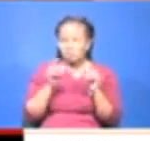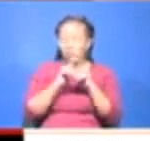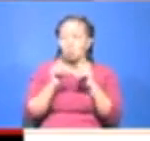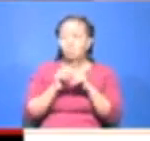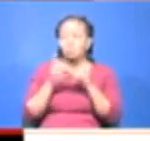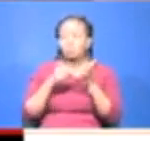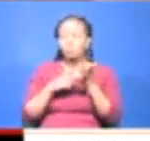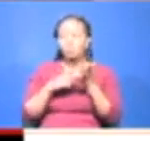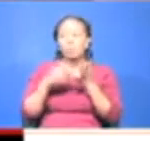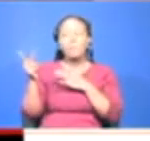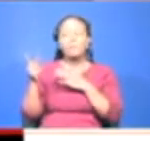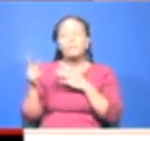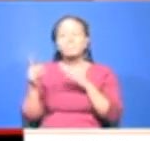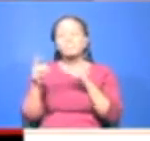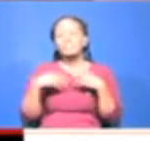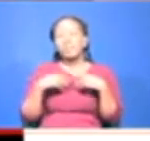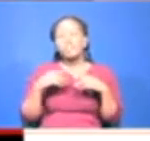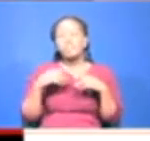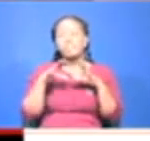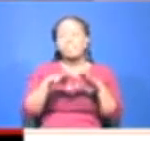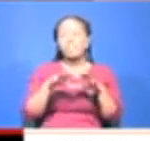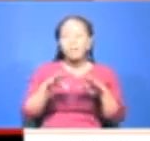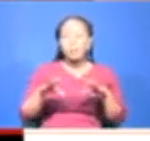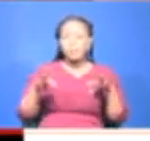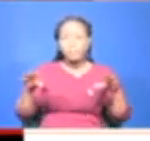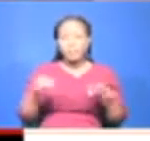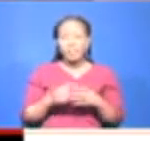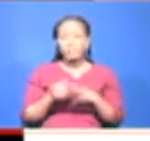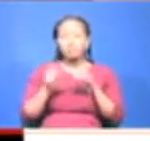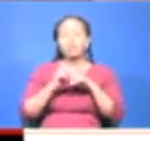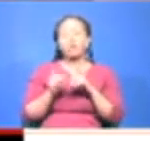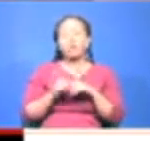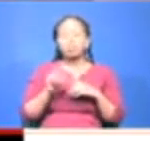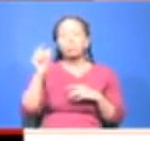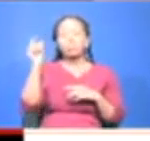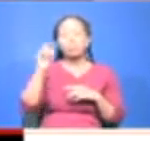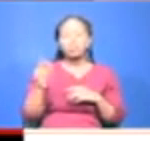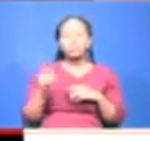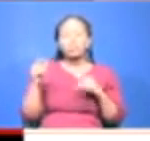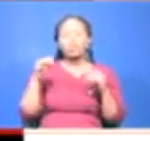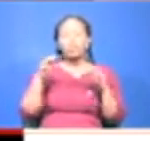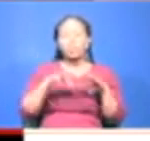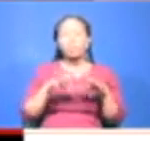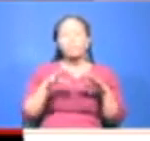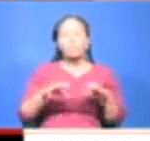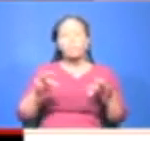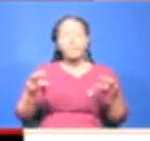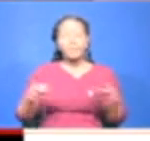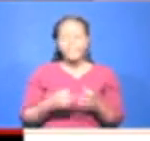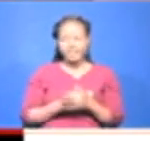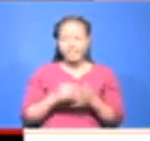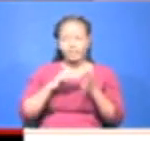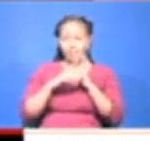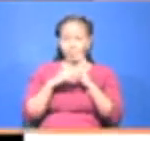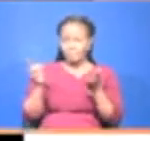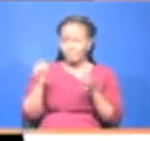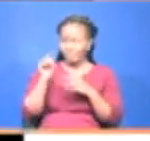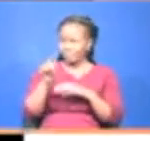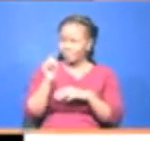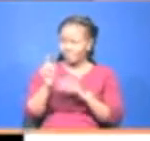really influenced by the market, and then also the regional market, right? So this is a tough one. I